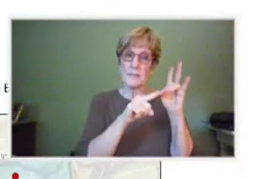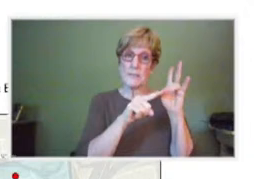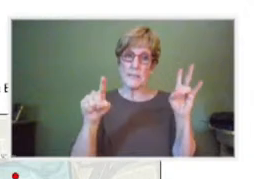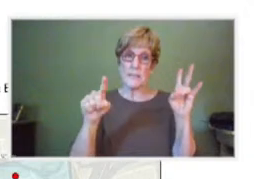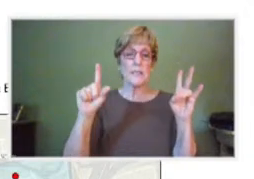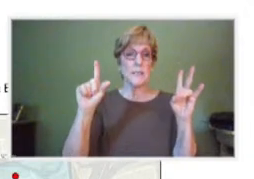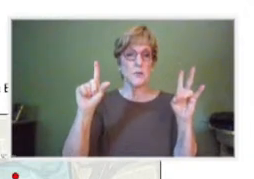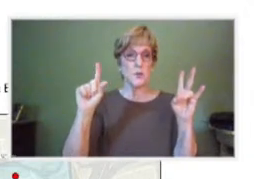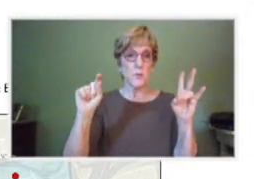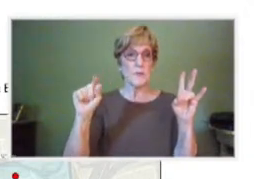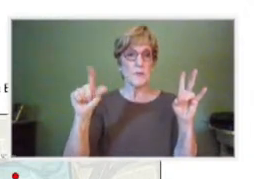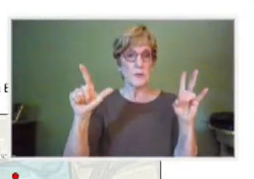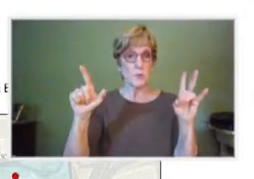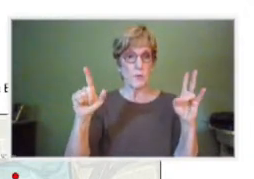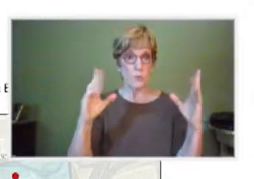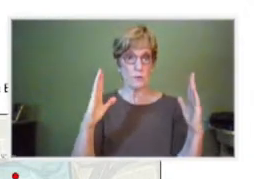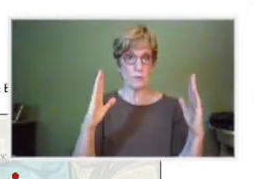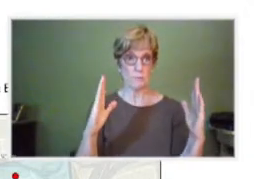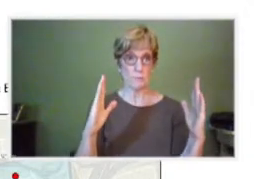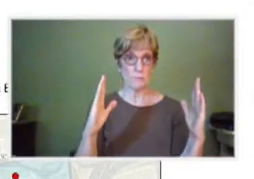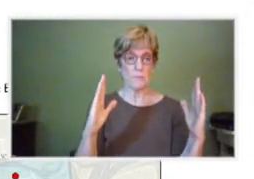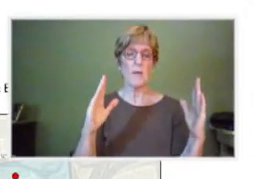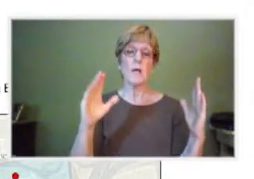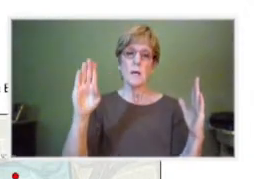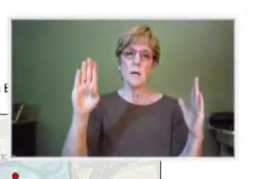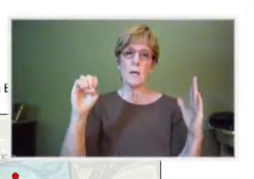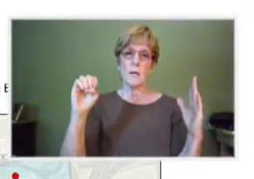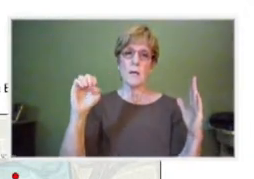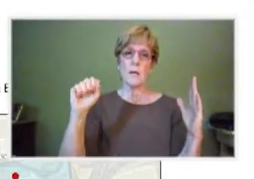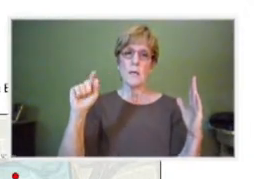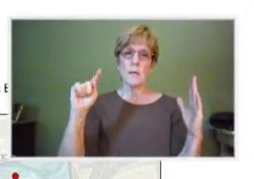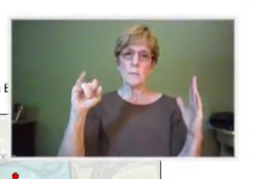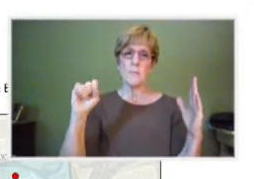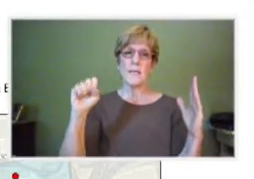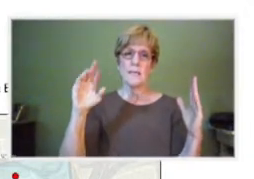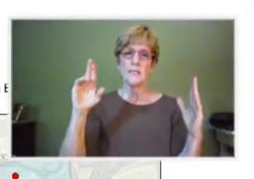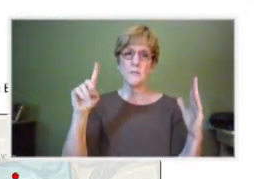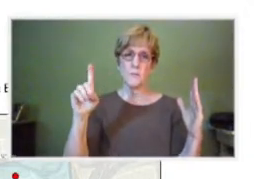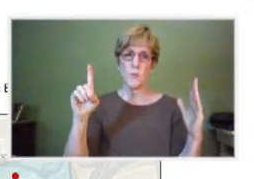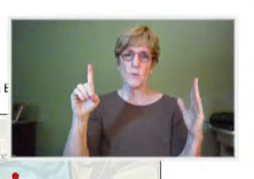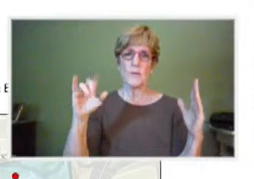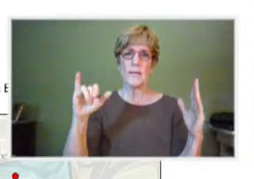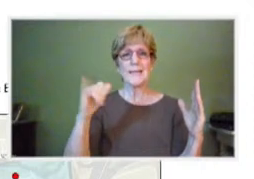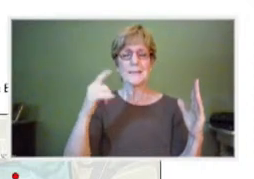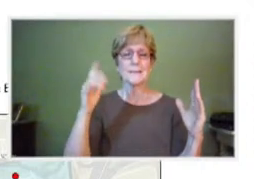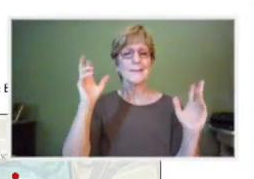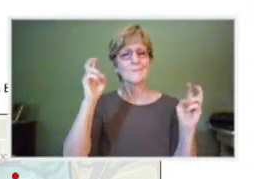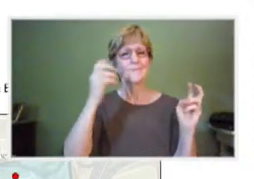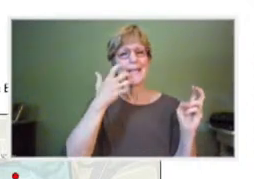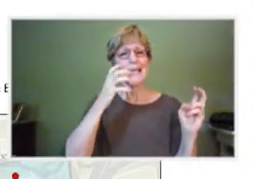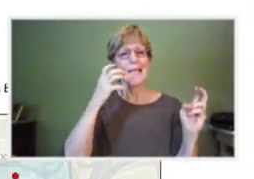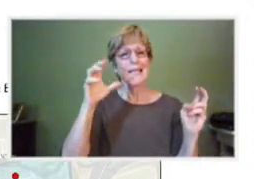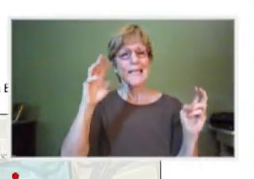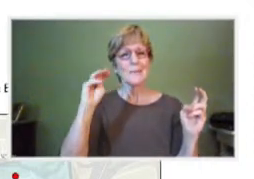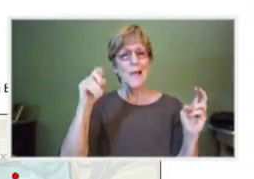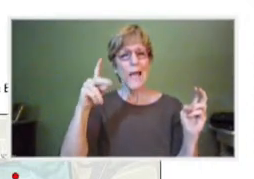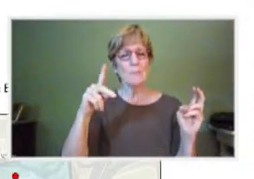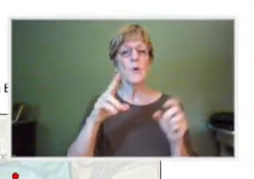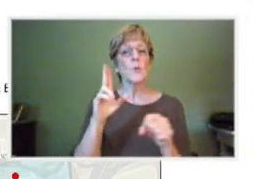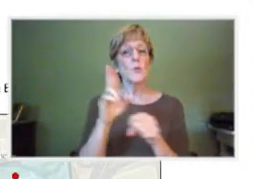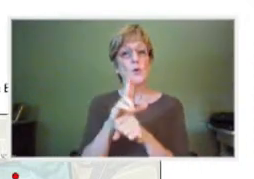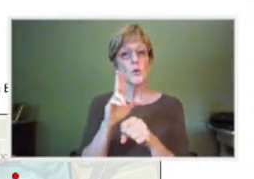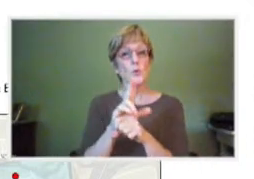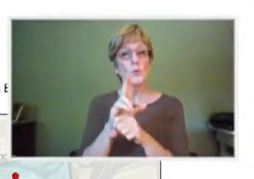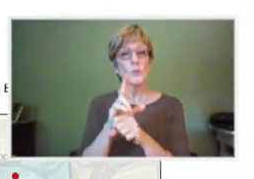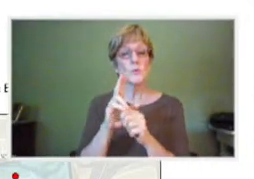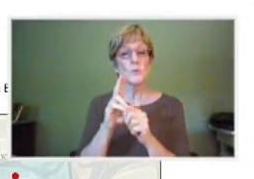Right. And this is specific to the Bates Ford Road area. So this is an example of a heat map that we would use with...